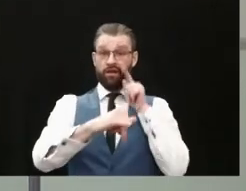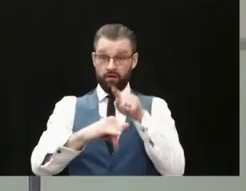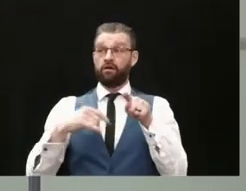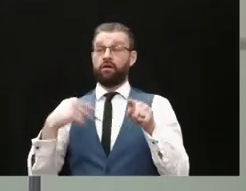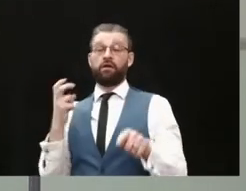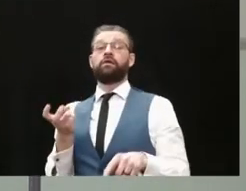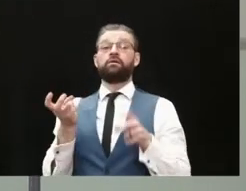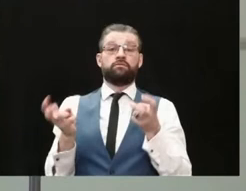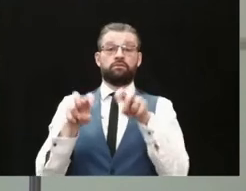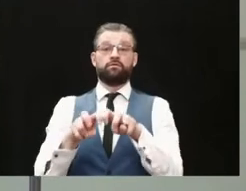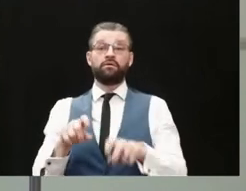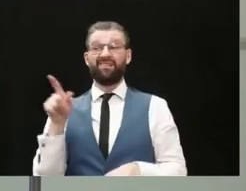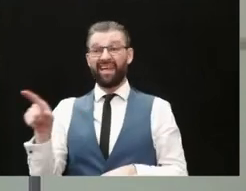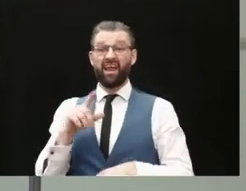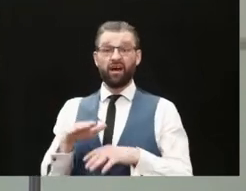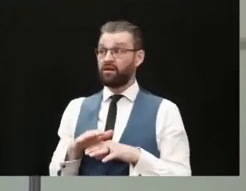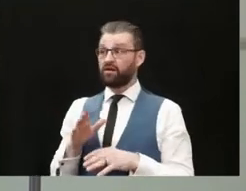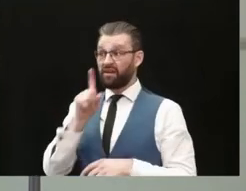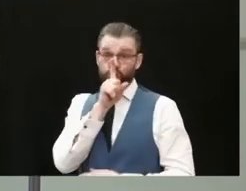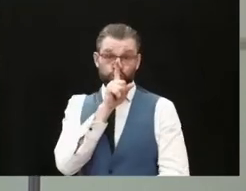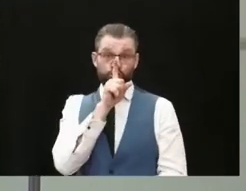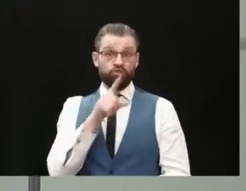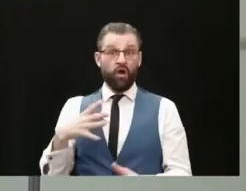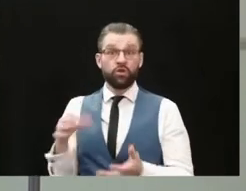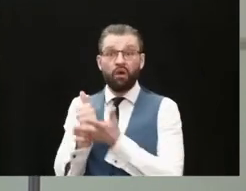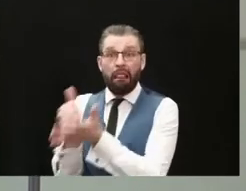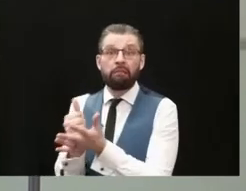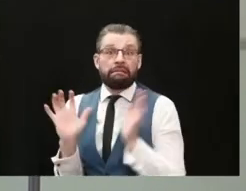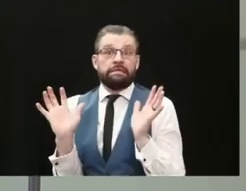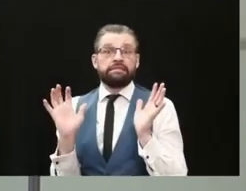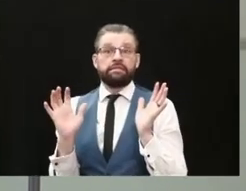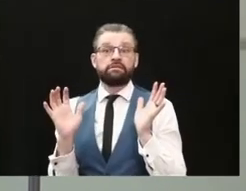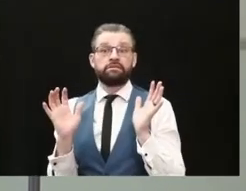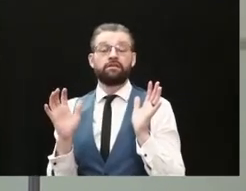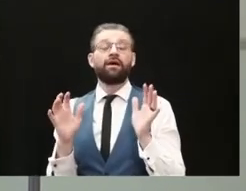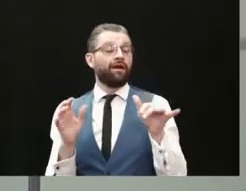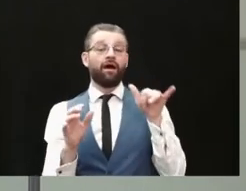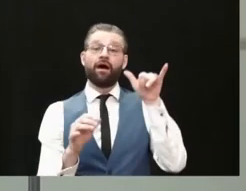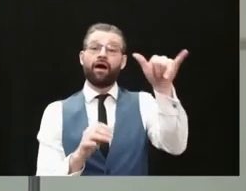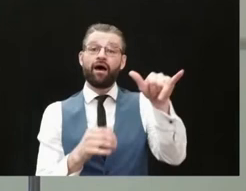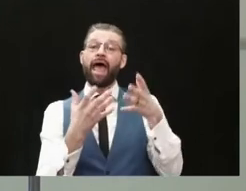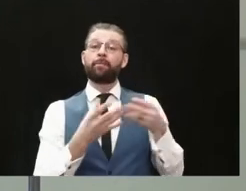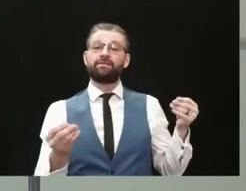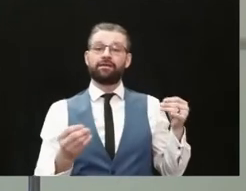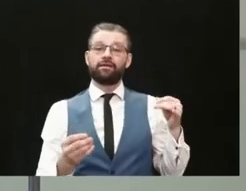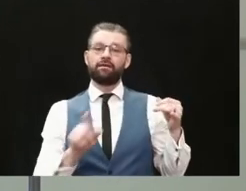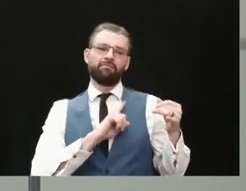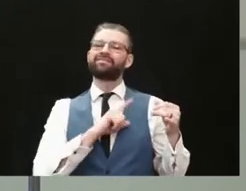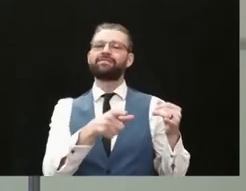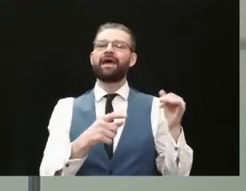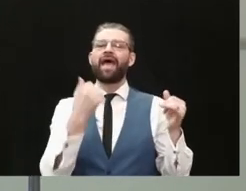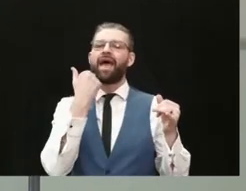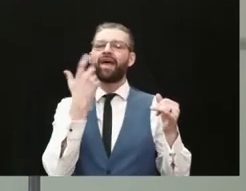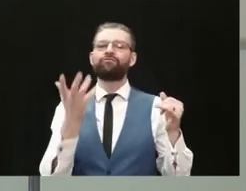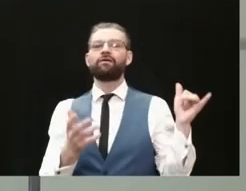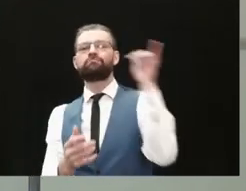us completely illegally and purely for humanitarian reasons in an empty cargo plane, because they came three times a week there for